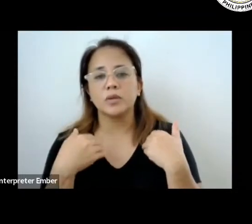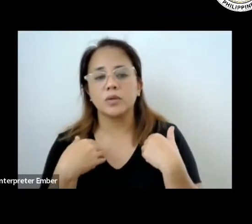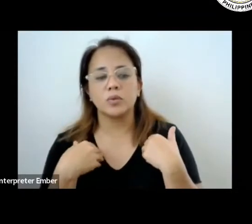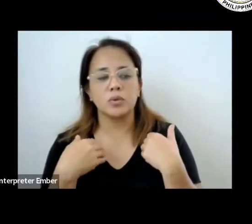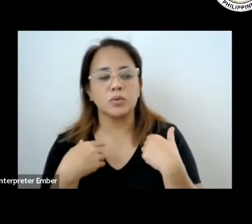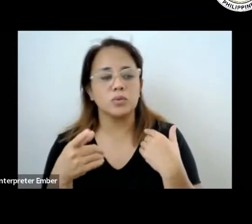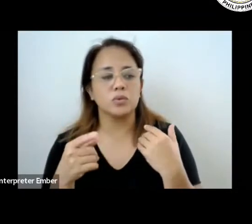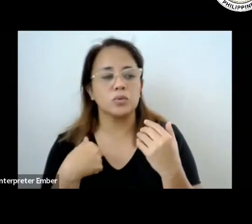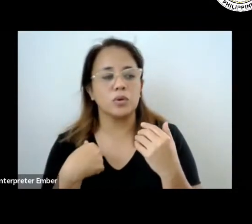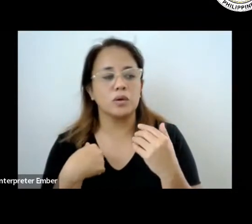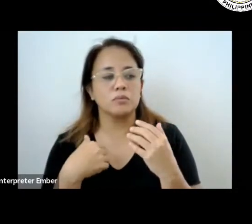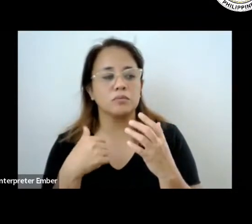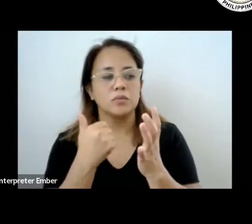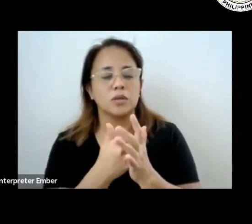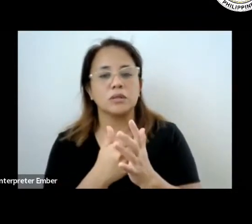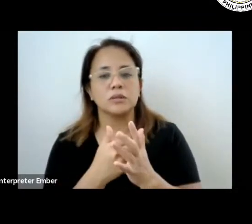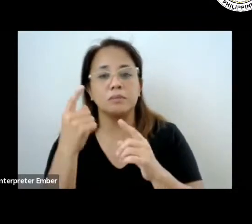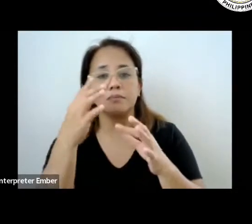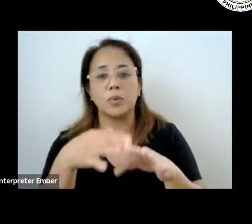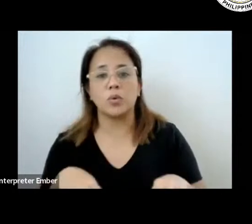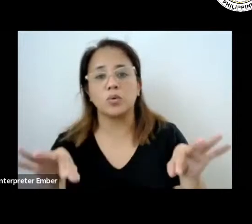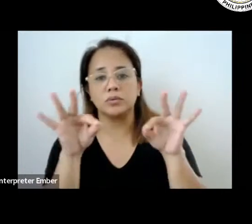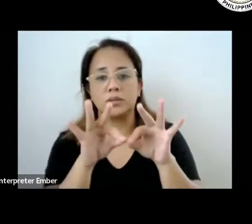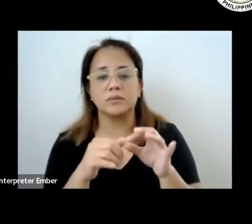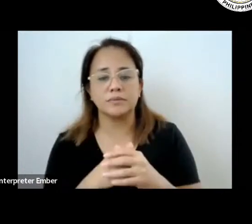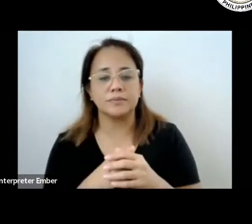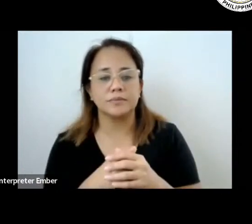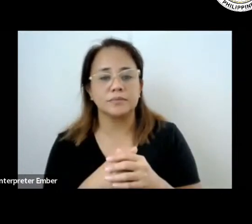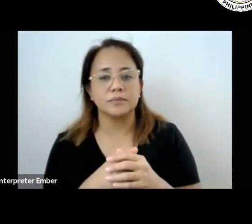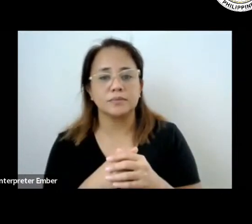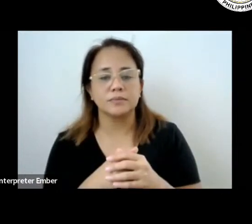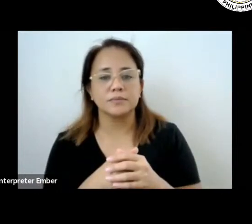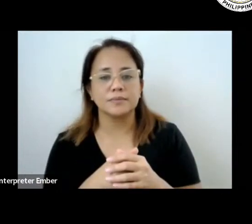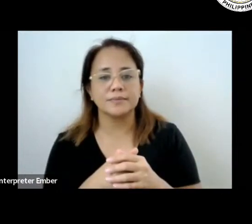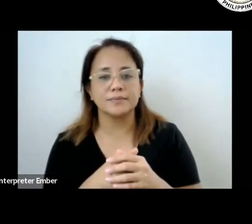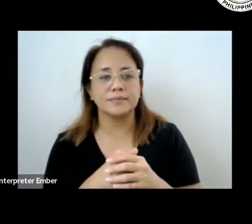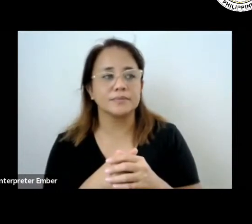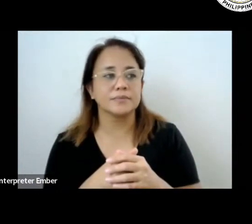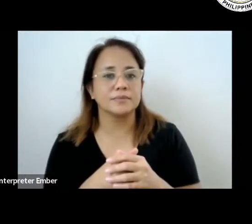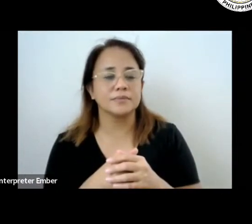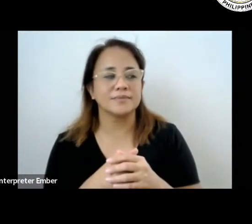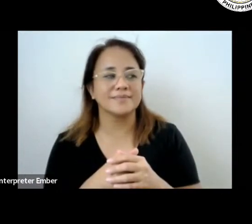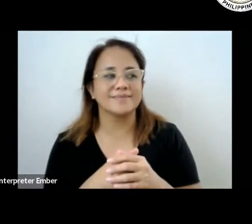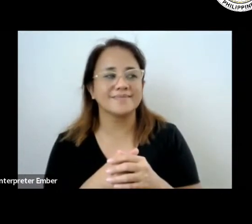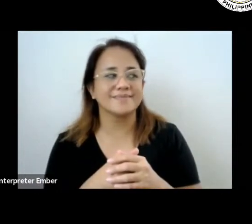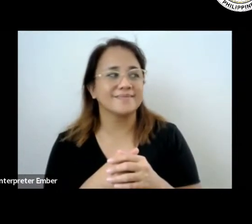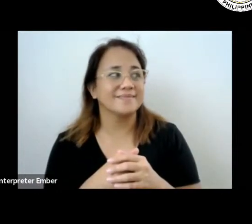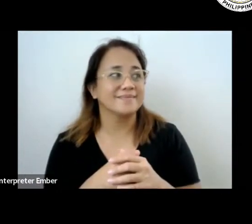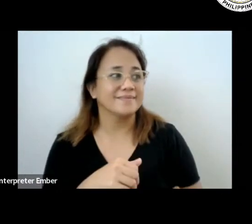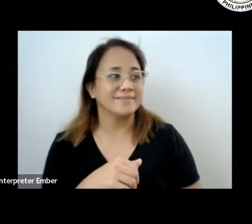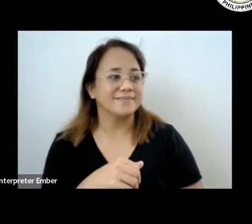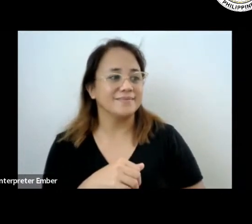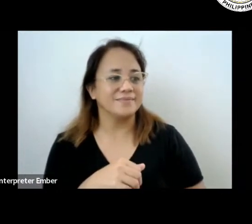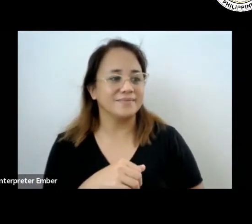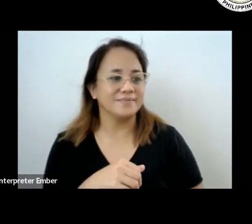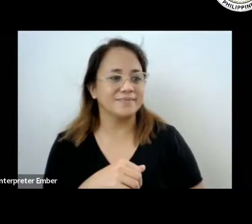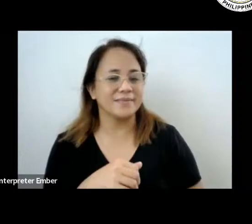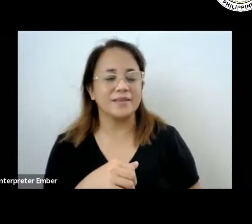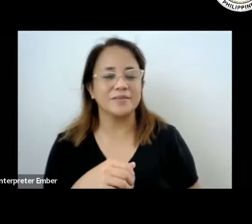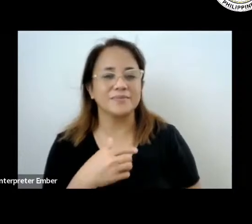your intercession is very critical, Mr. Chair. Mr. Chair, just for the information of USEC